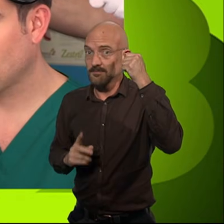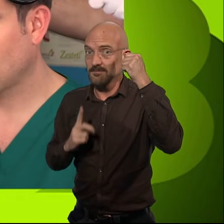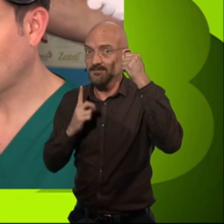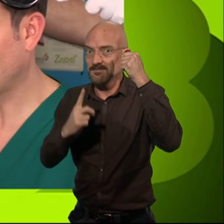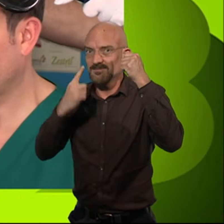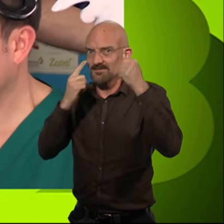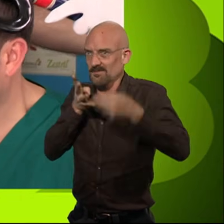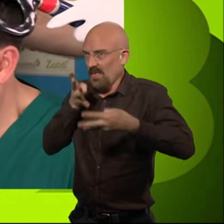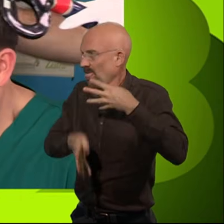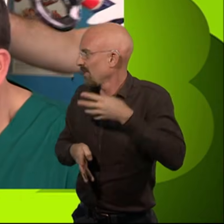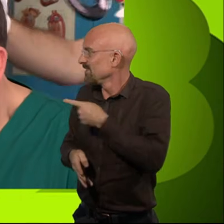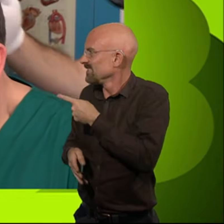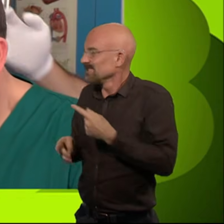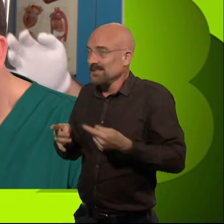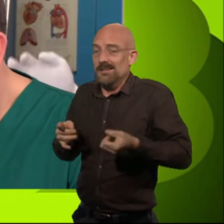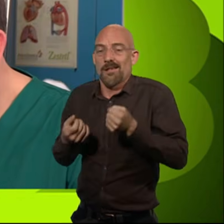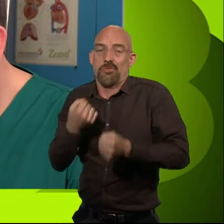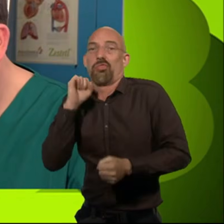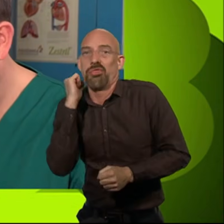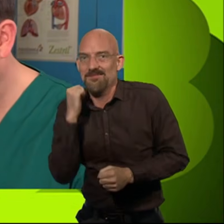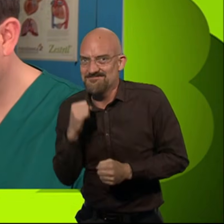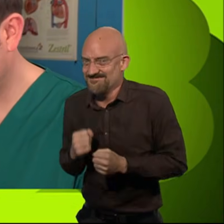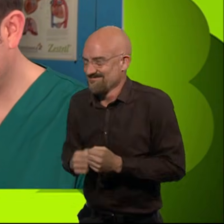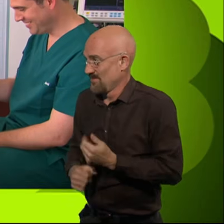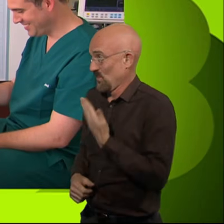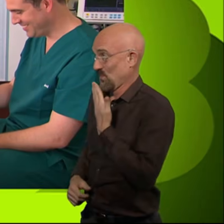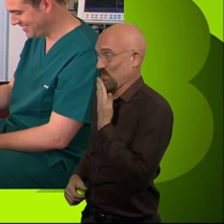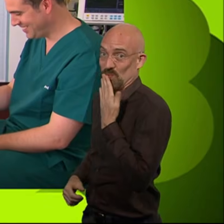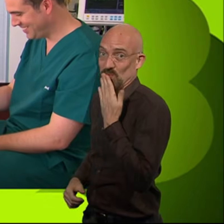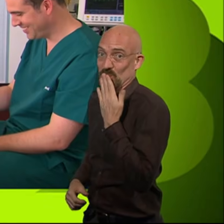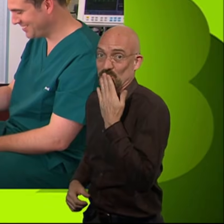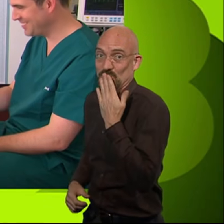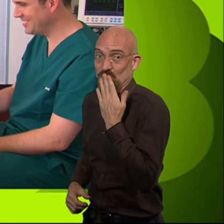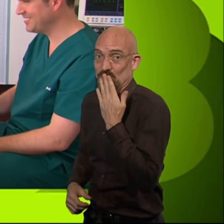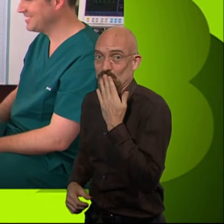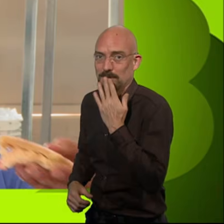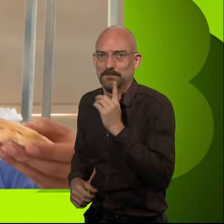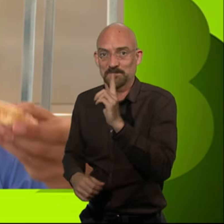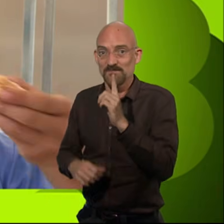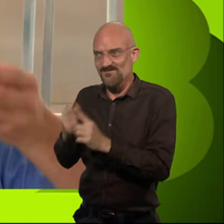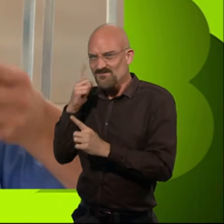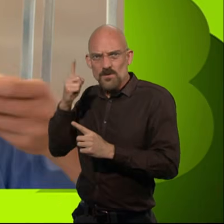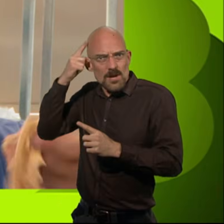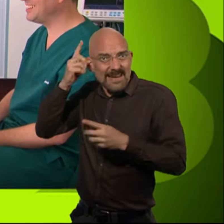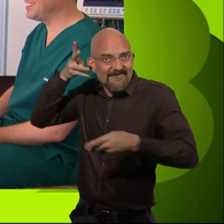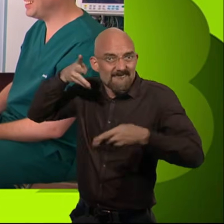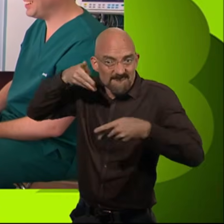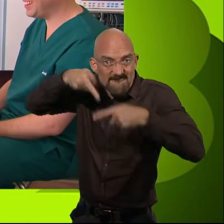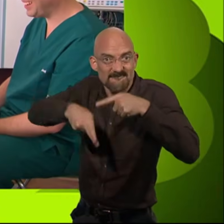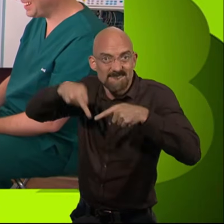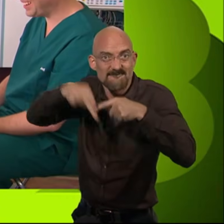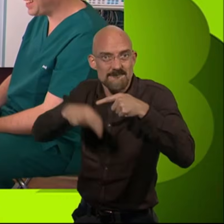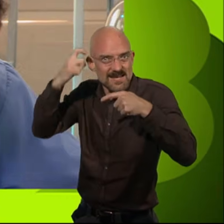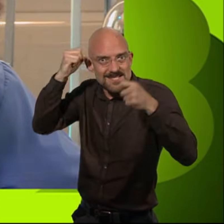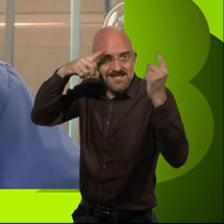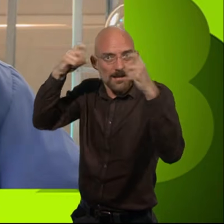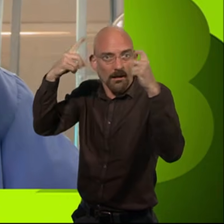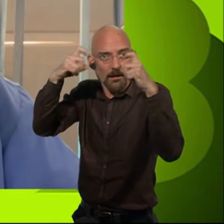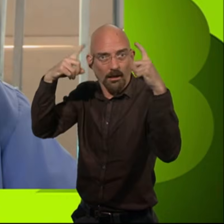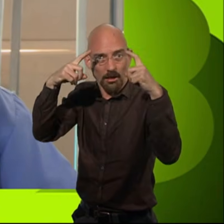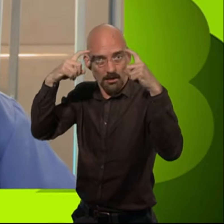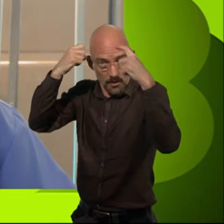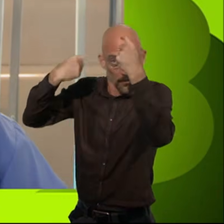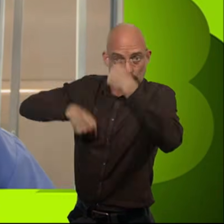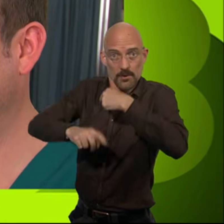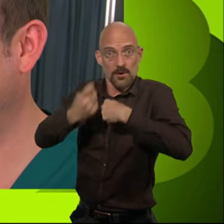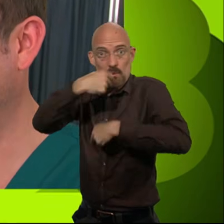scrambler. Oop, there it goes. The brain scrambler is interfering with our brain's normal signals, and it's